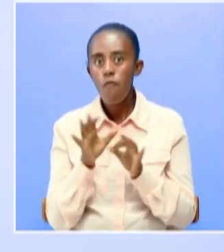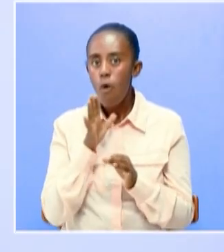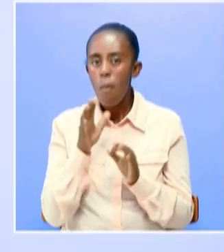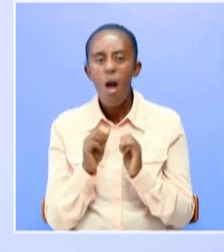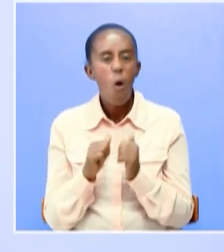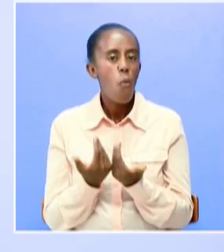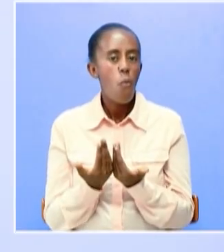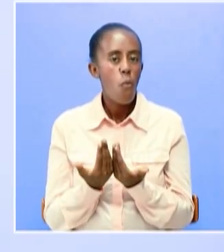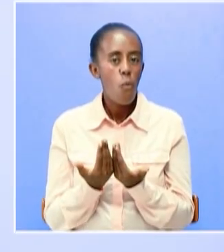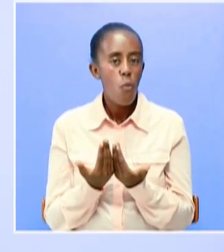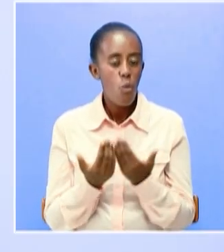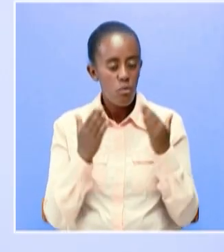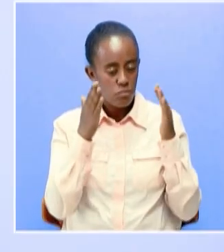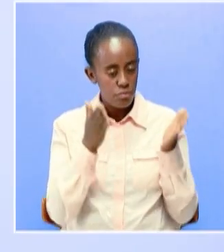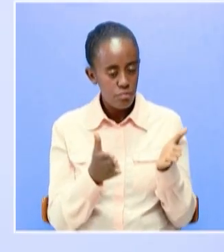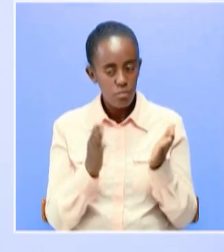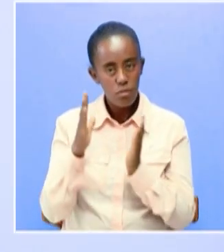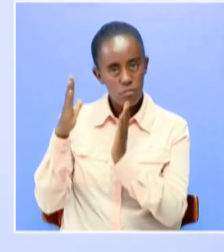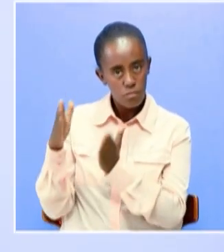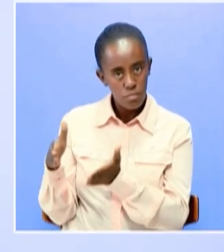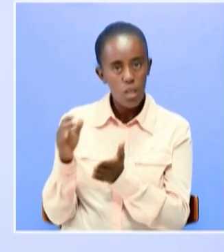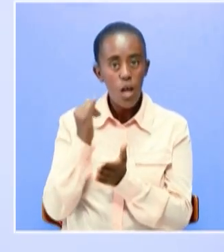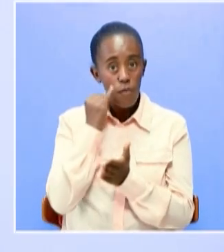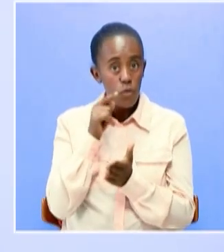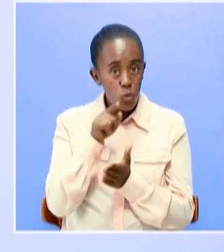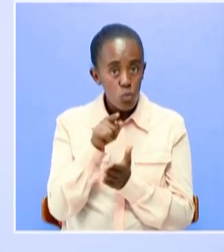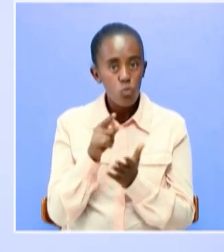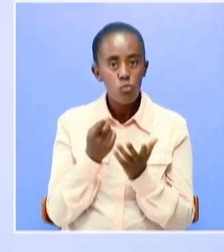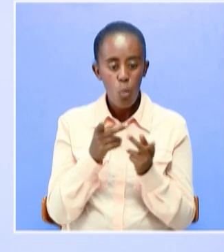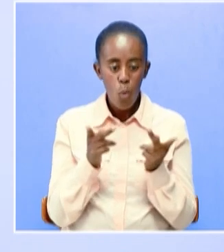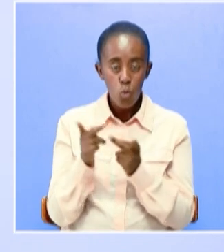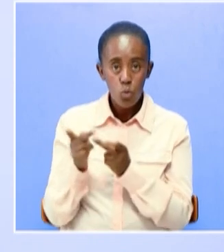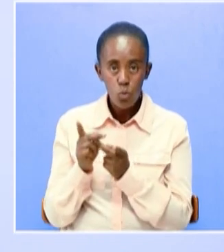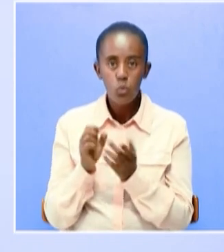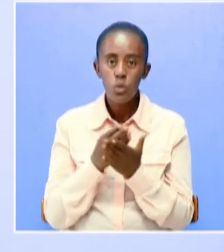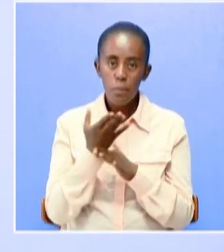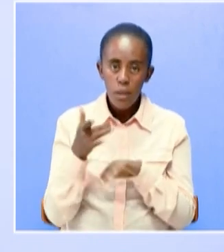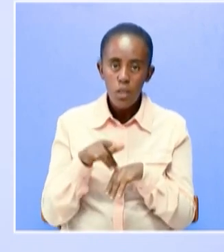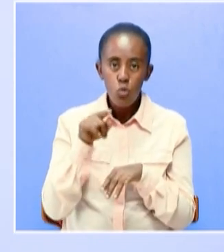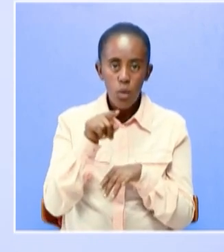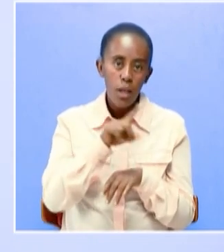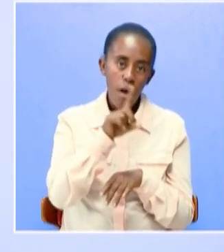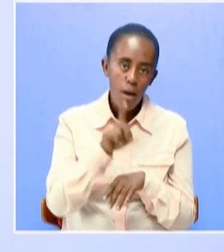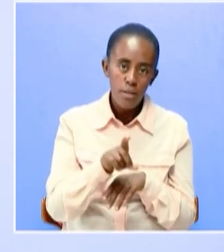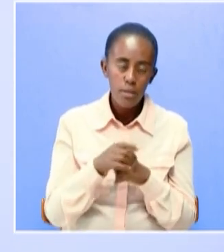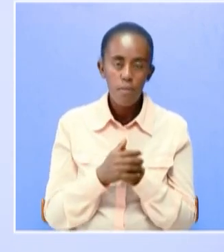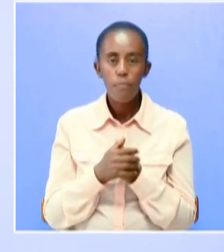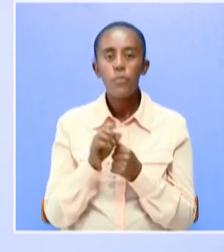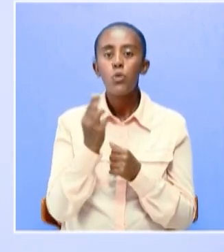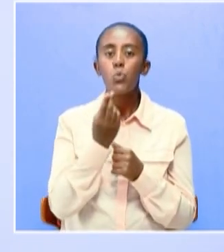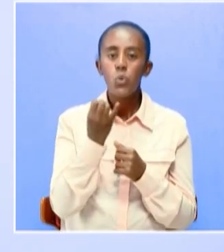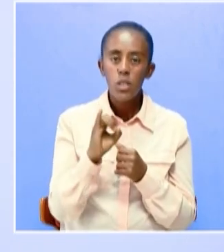informally. Bear in your mind. If you want to know the position of something, you can ask